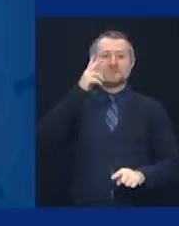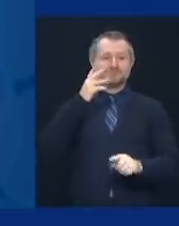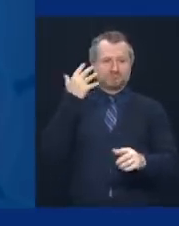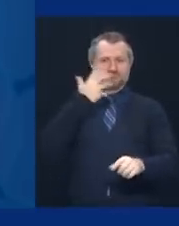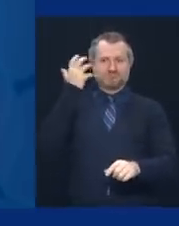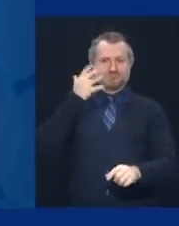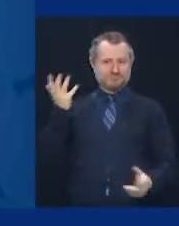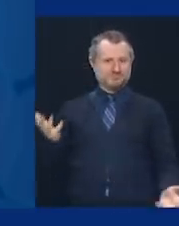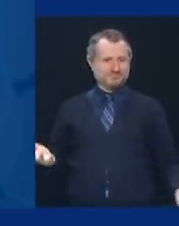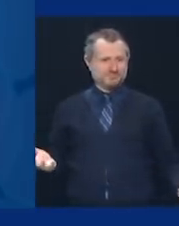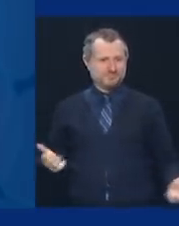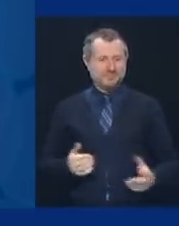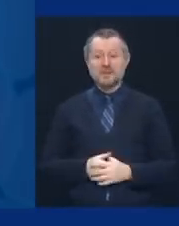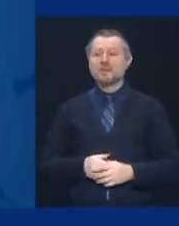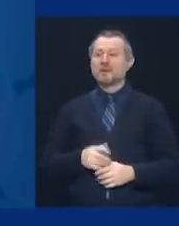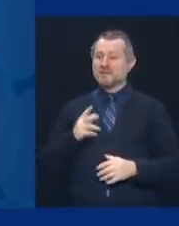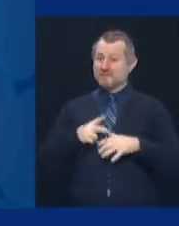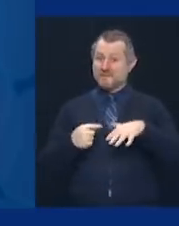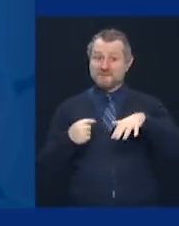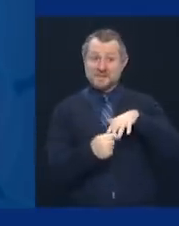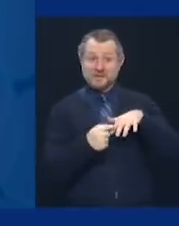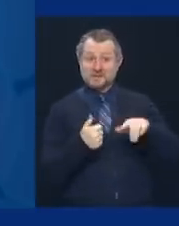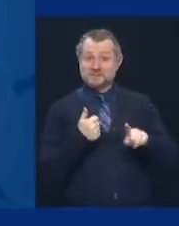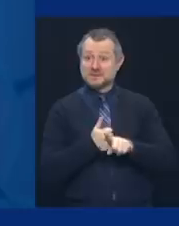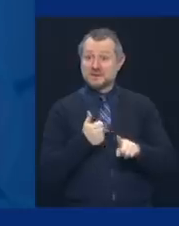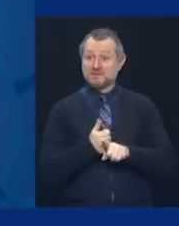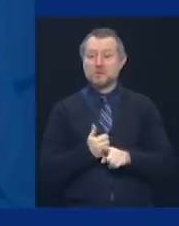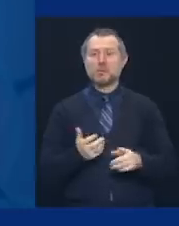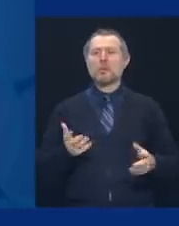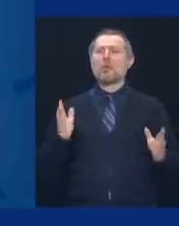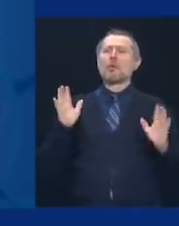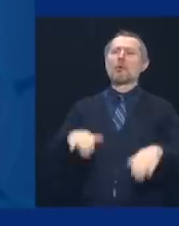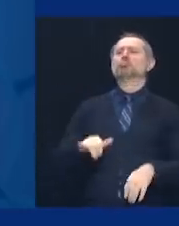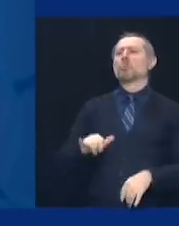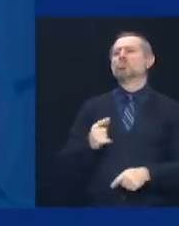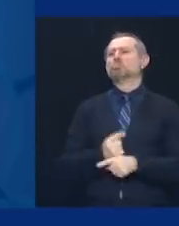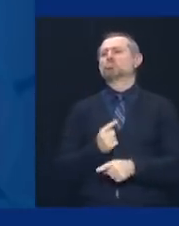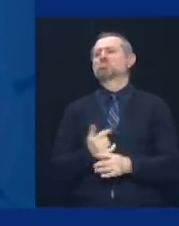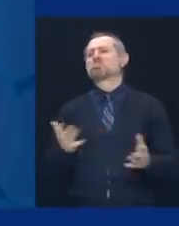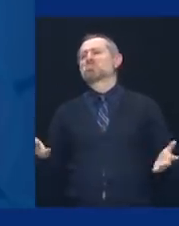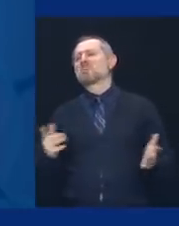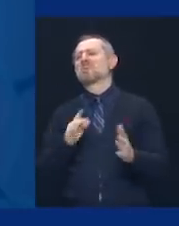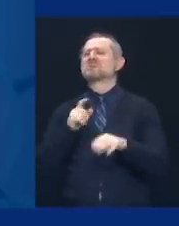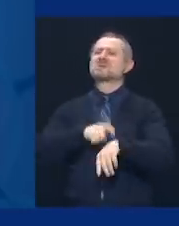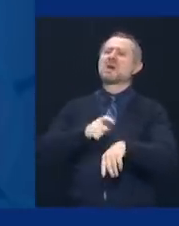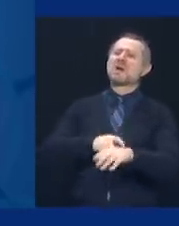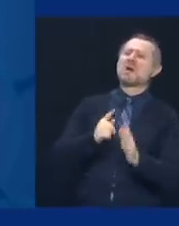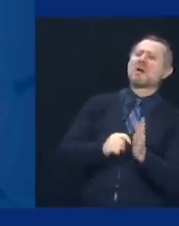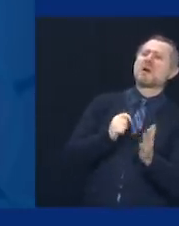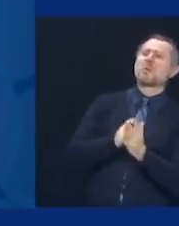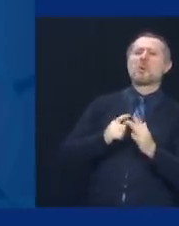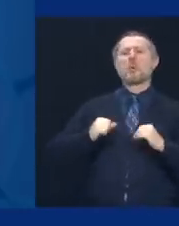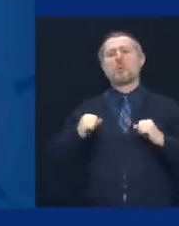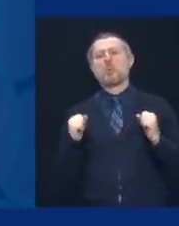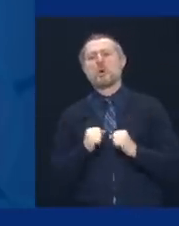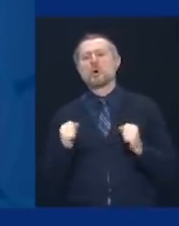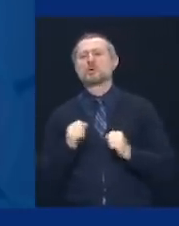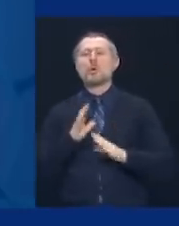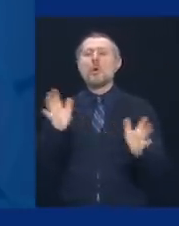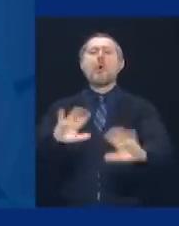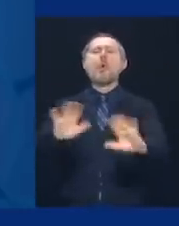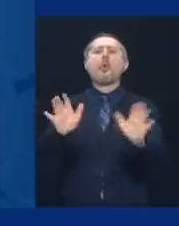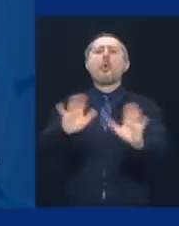just a situation of the times. It is particular to the Finger Lakes, and that's how you